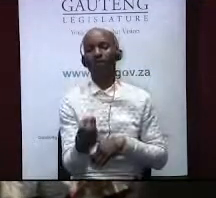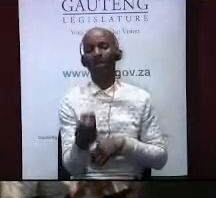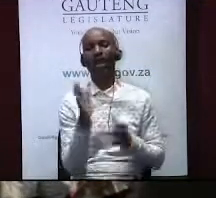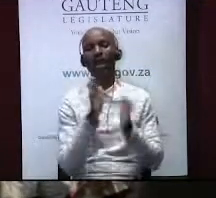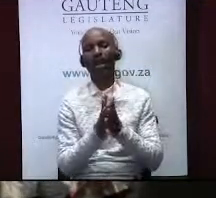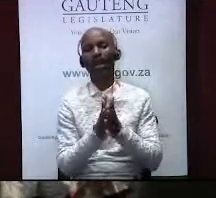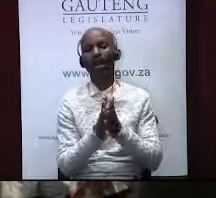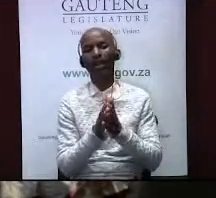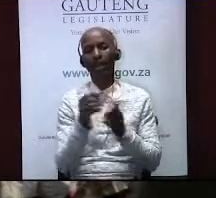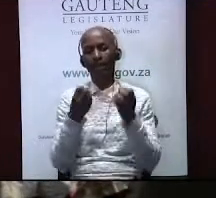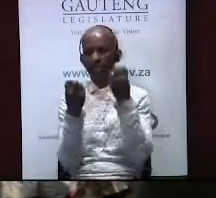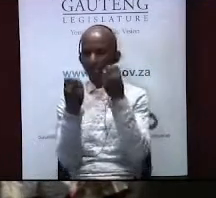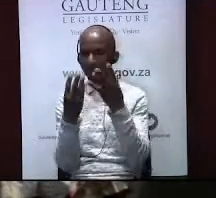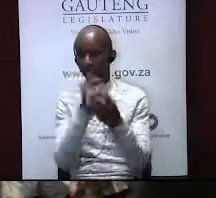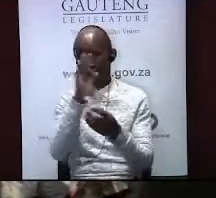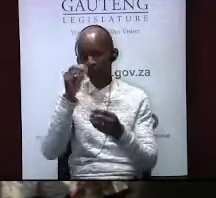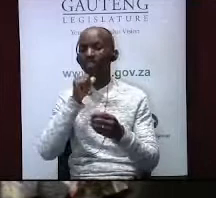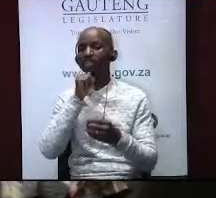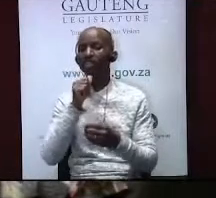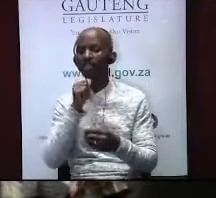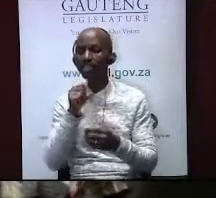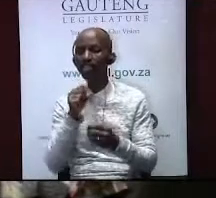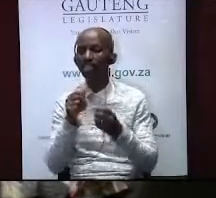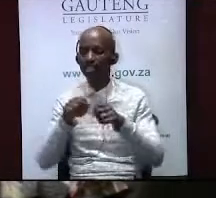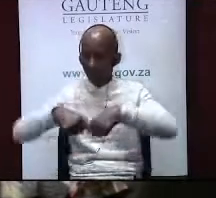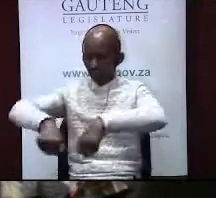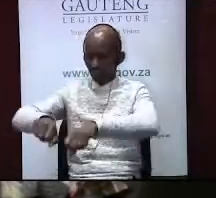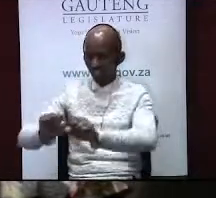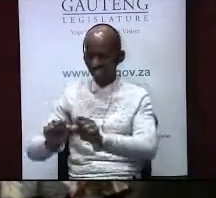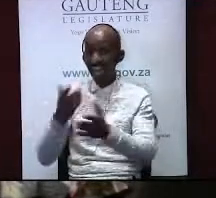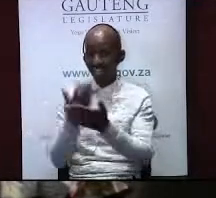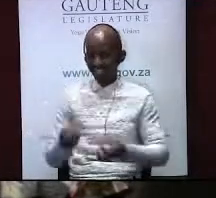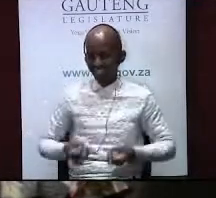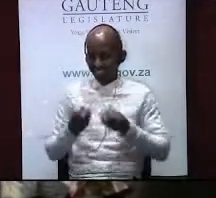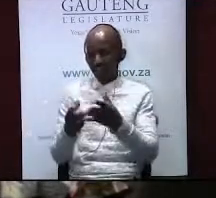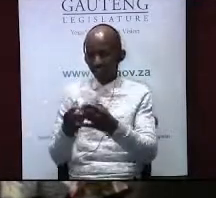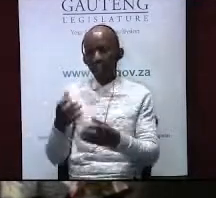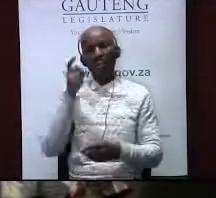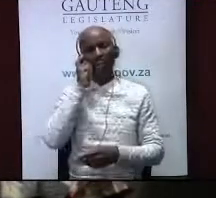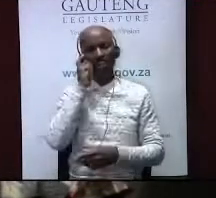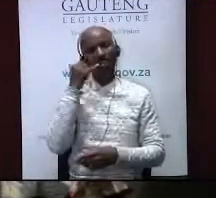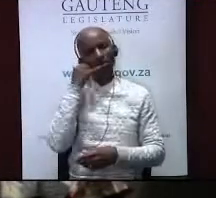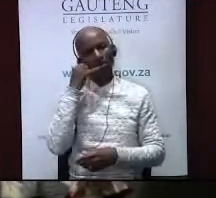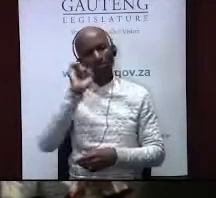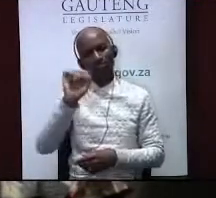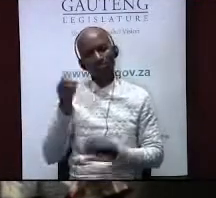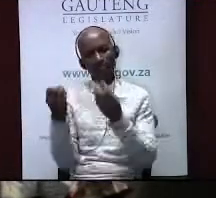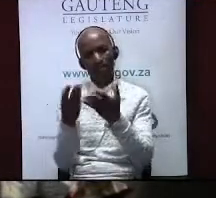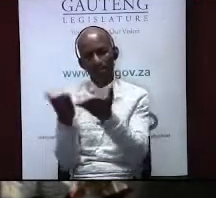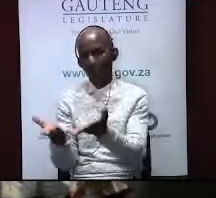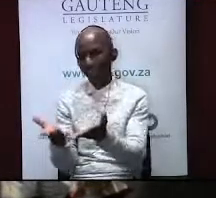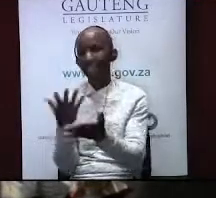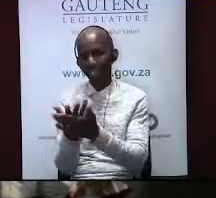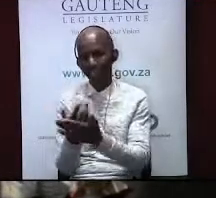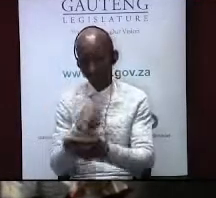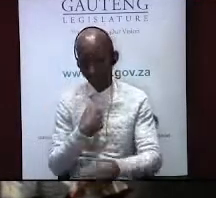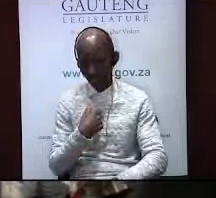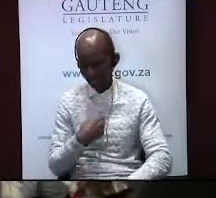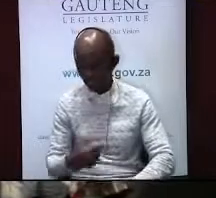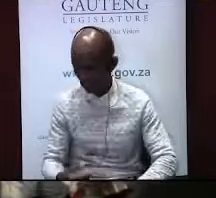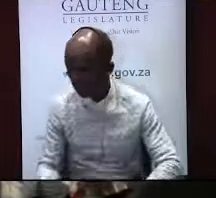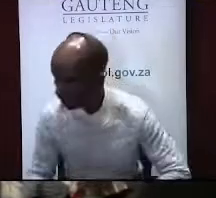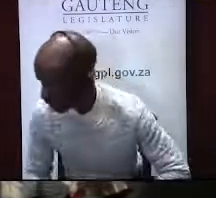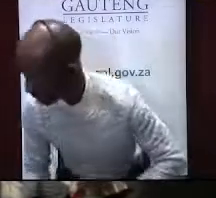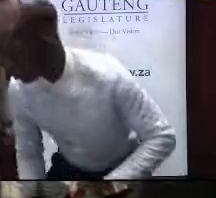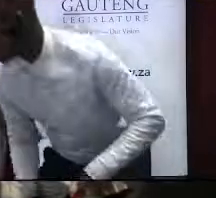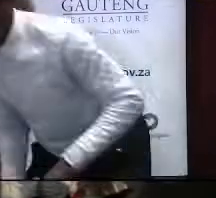And then my number, if you don't mind, a chair, that I can give my number. Can I?